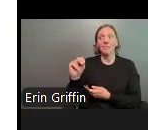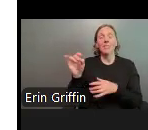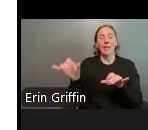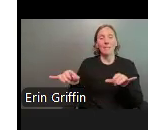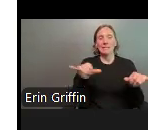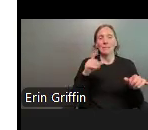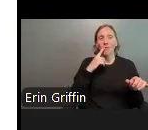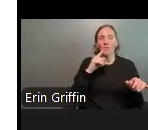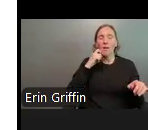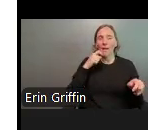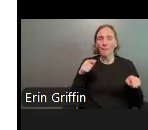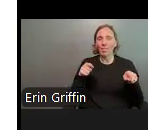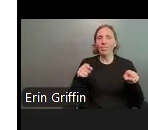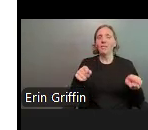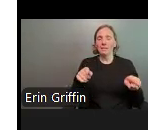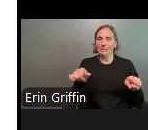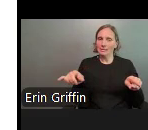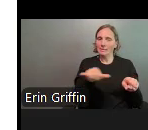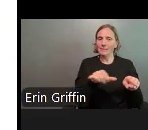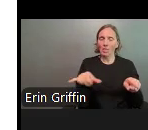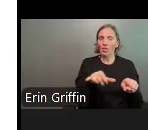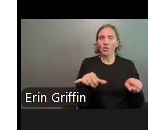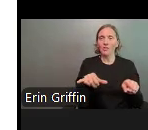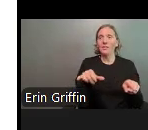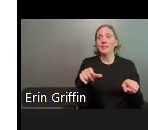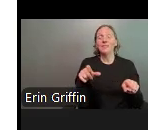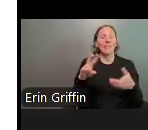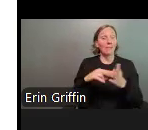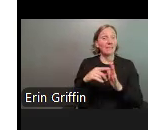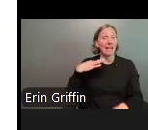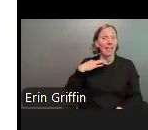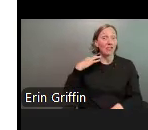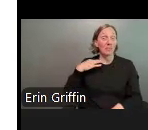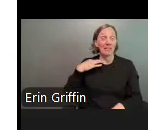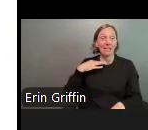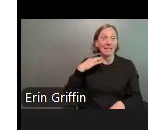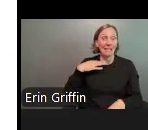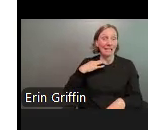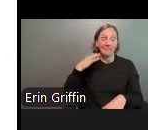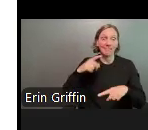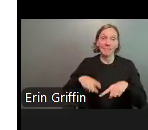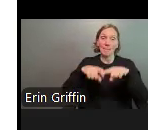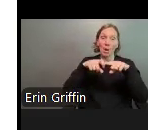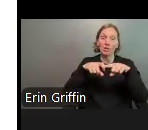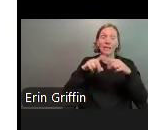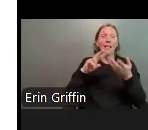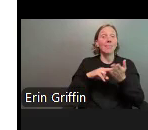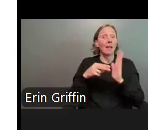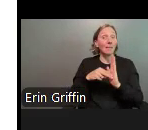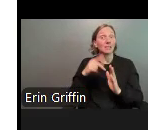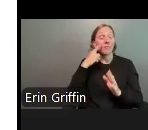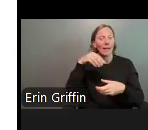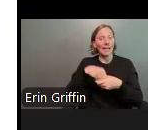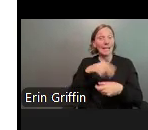footprint is today. Their eligibility will be suspended, and that means that hospitalizations for inpatient